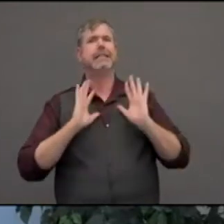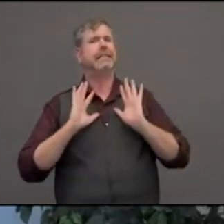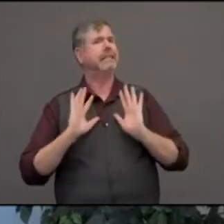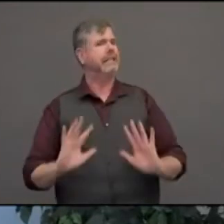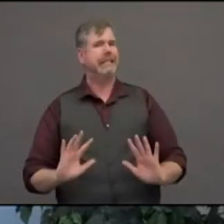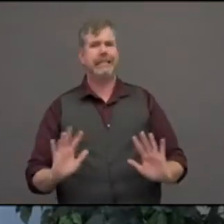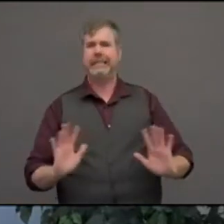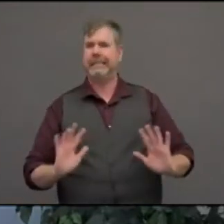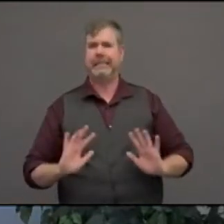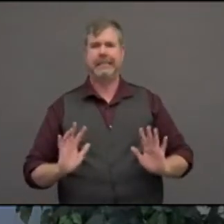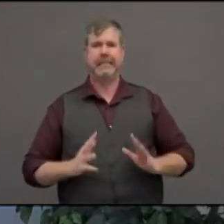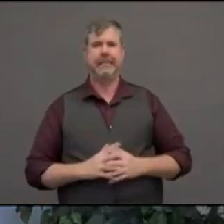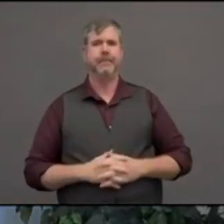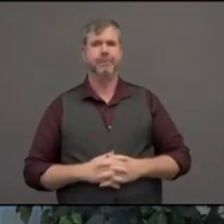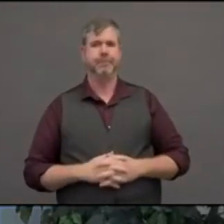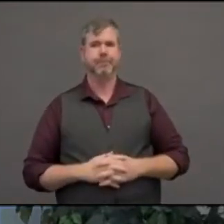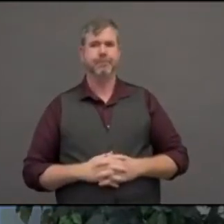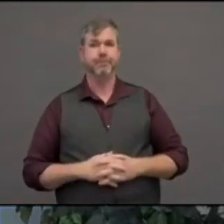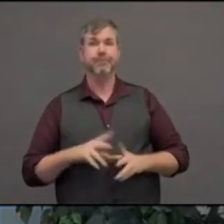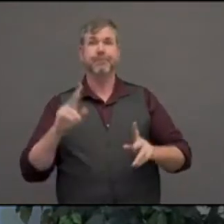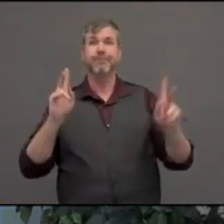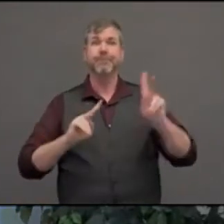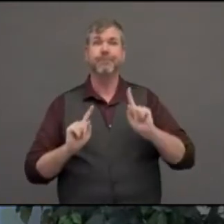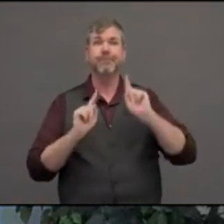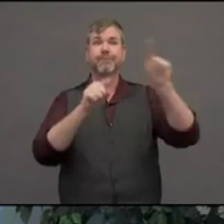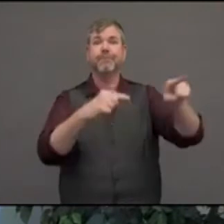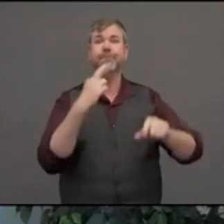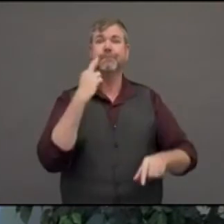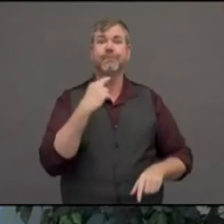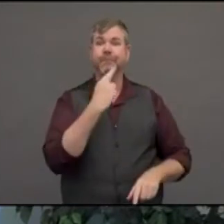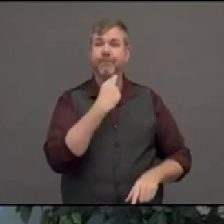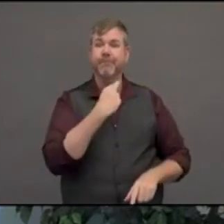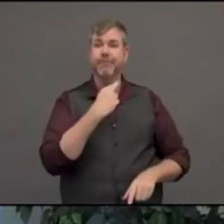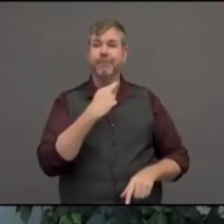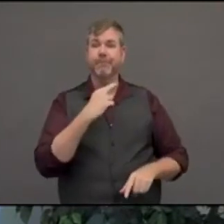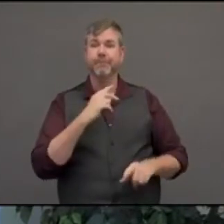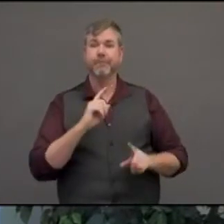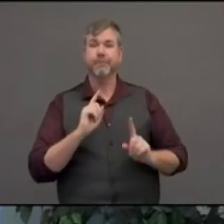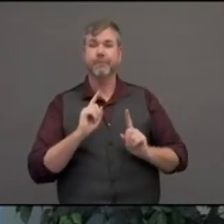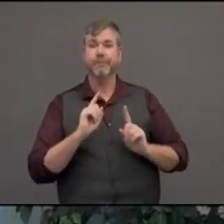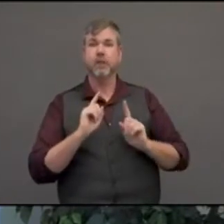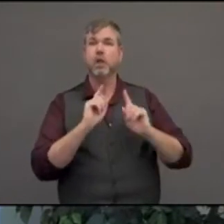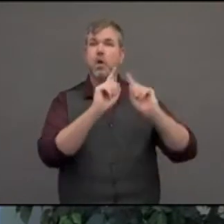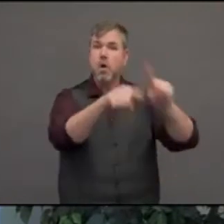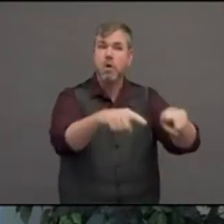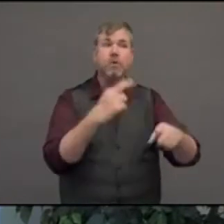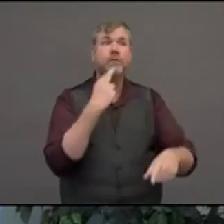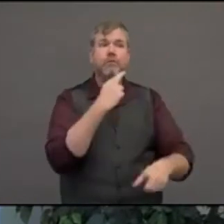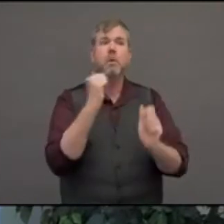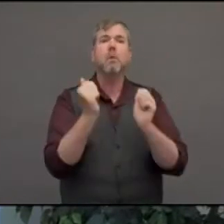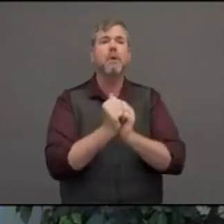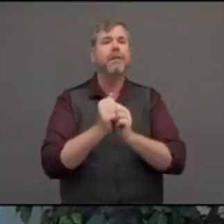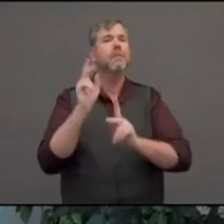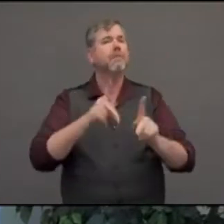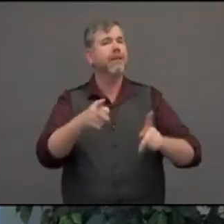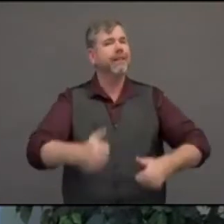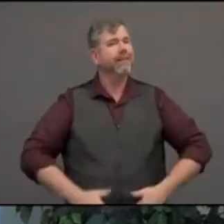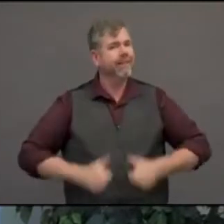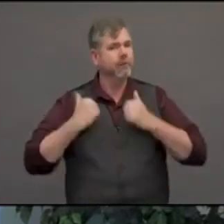People going to restaurants. One, you should only be going with your household because, as we've seen, just spending time with